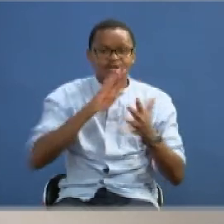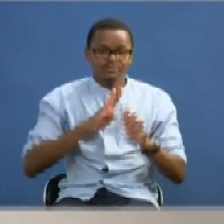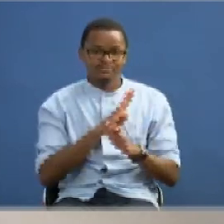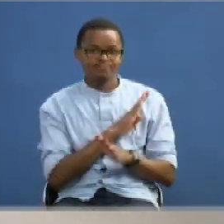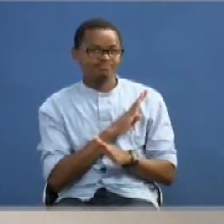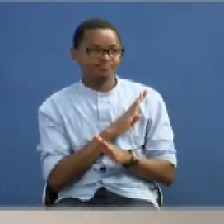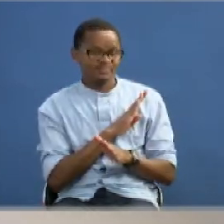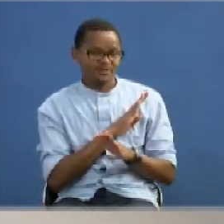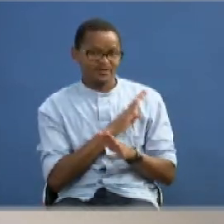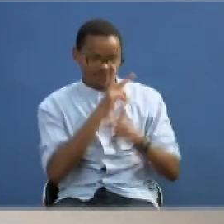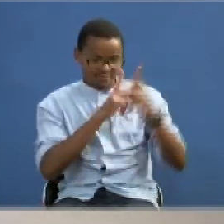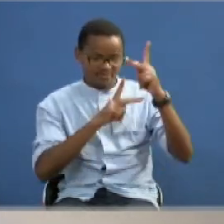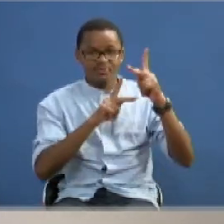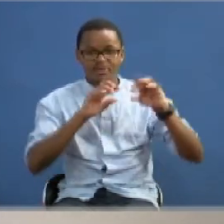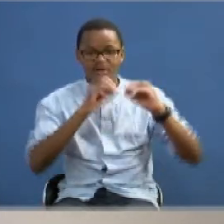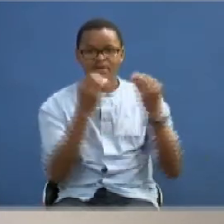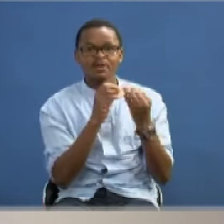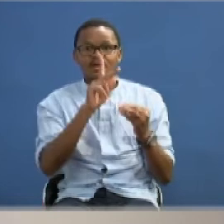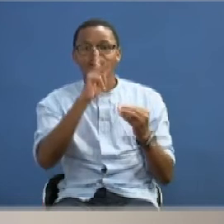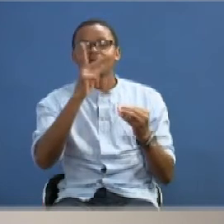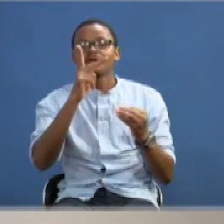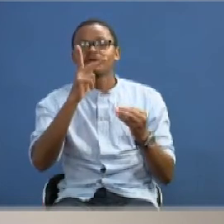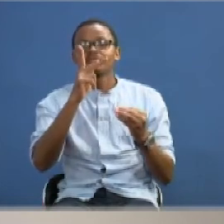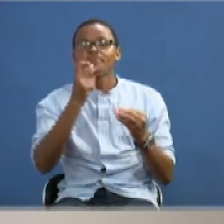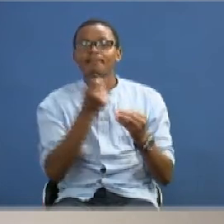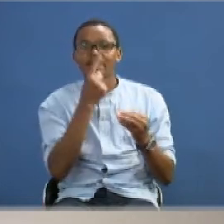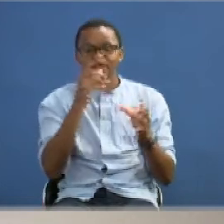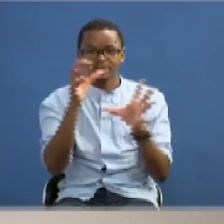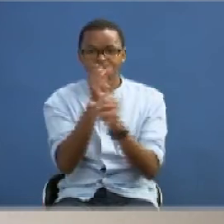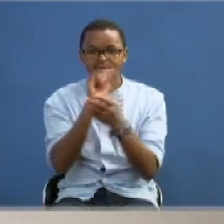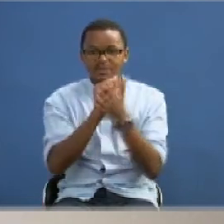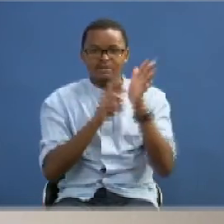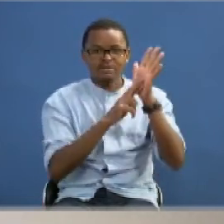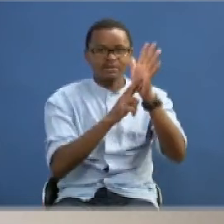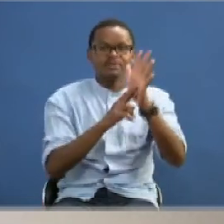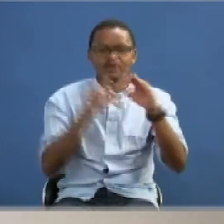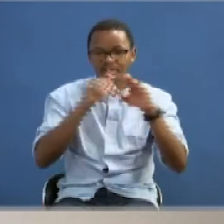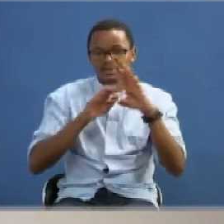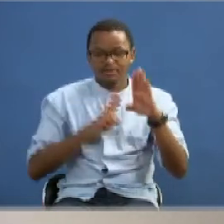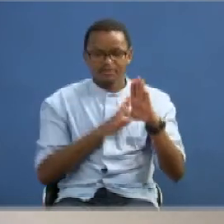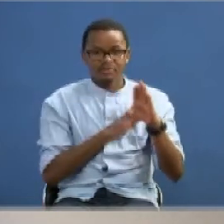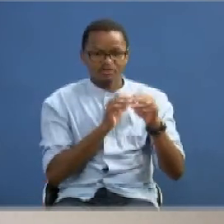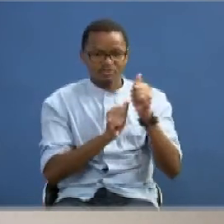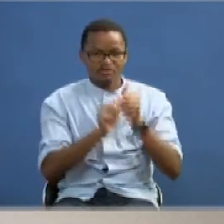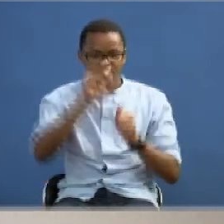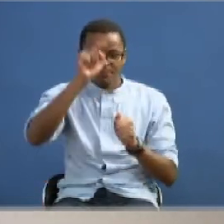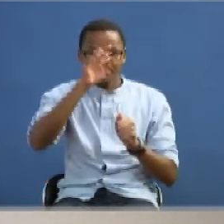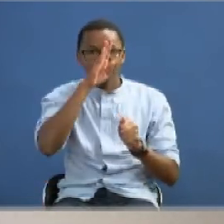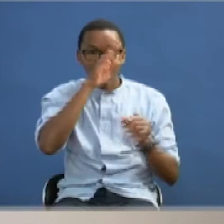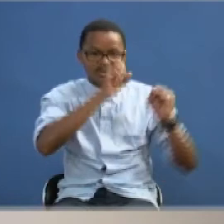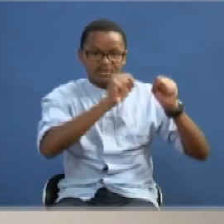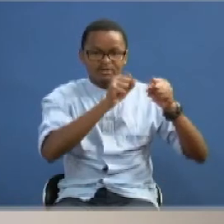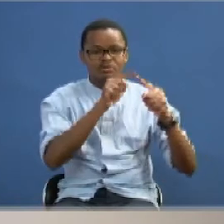also professional organizations like Kenya Medical Association, which are represented in these bodies. We should be able